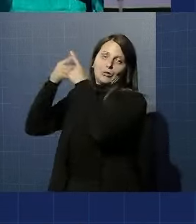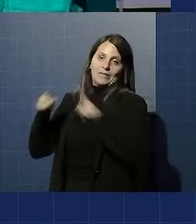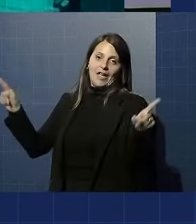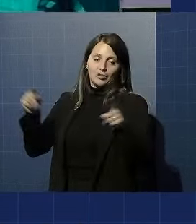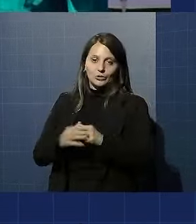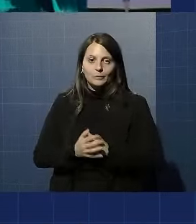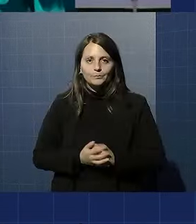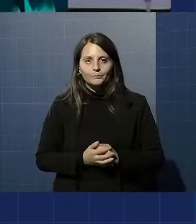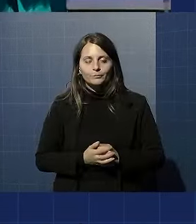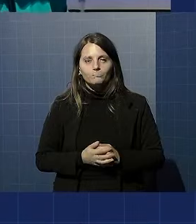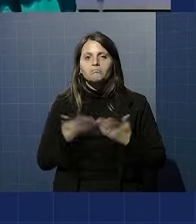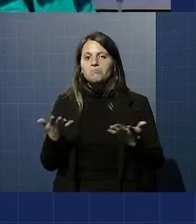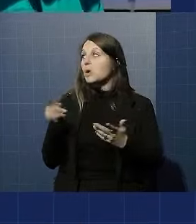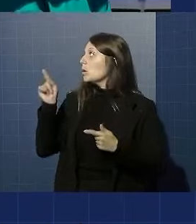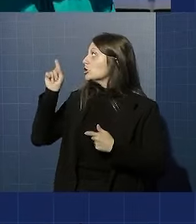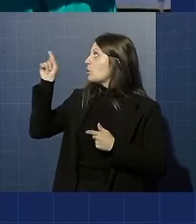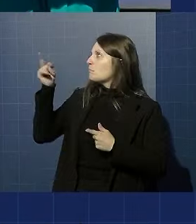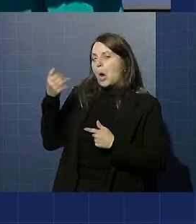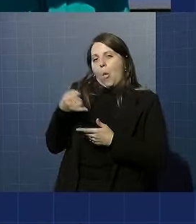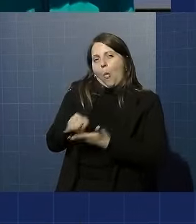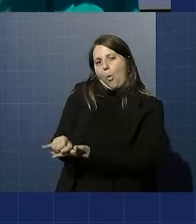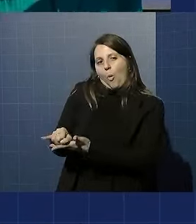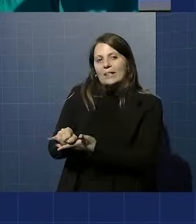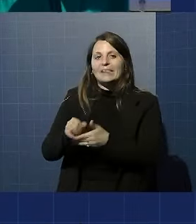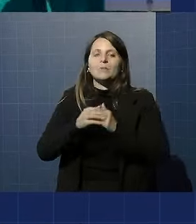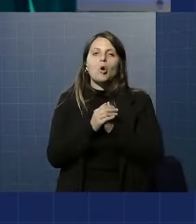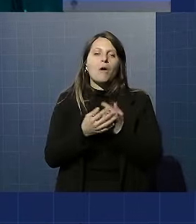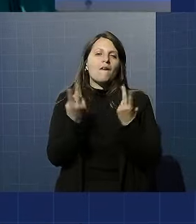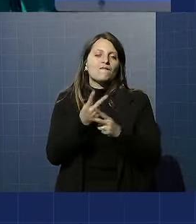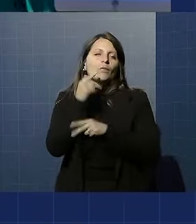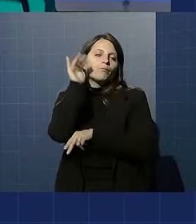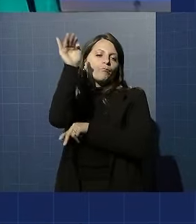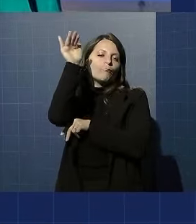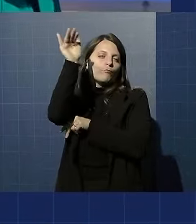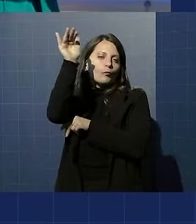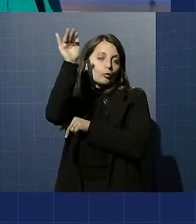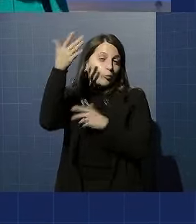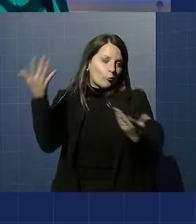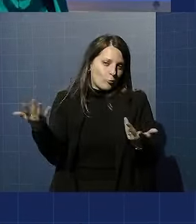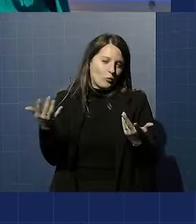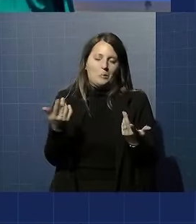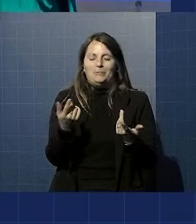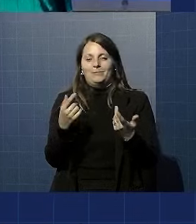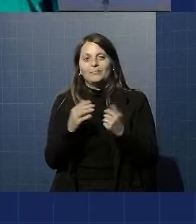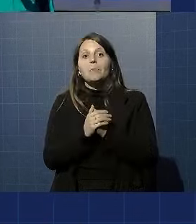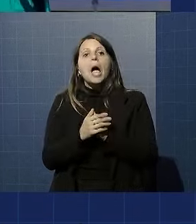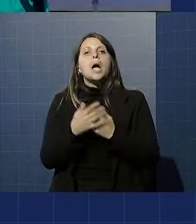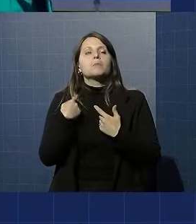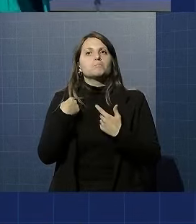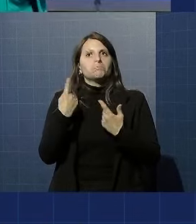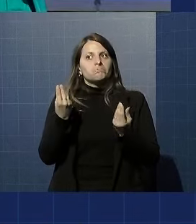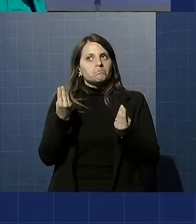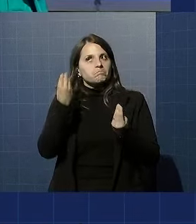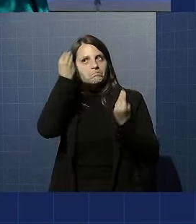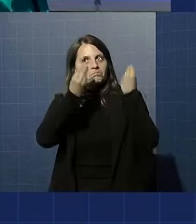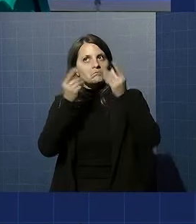into, for really, really long-term application, hibernation. So hibernating the astronauts, for example, for a